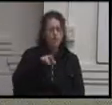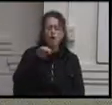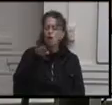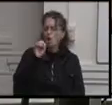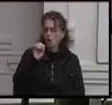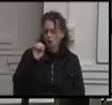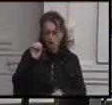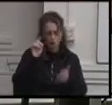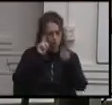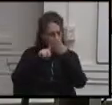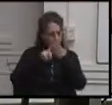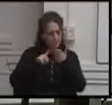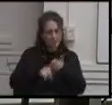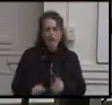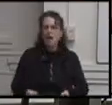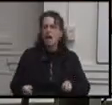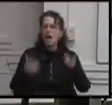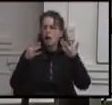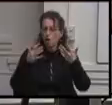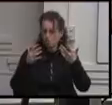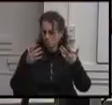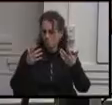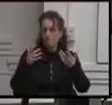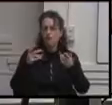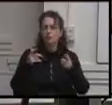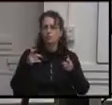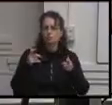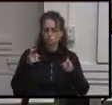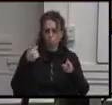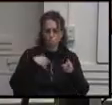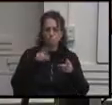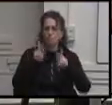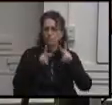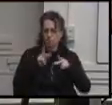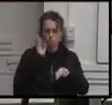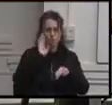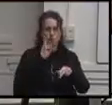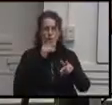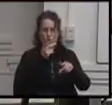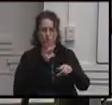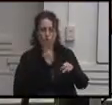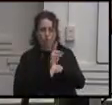can provide you with exactly how much it's costing the town.